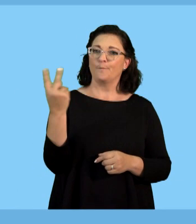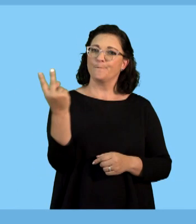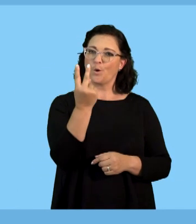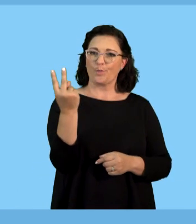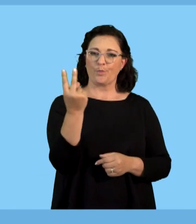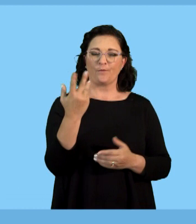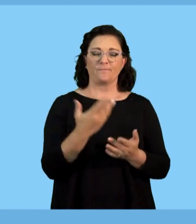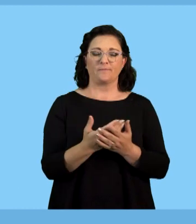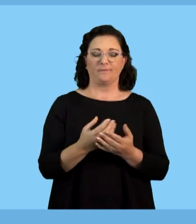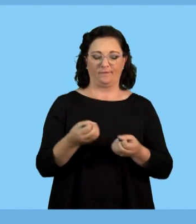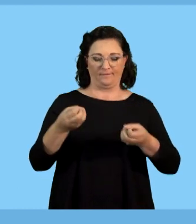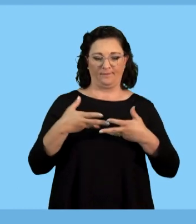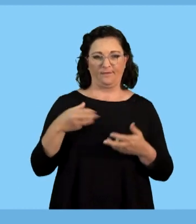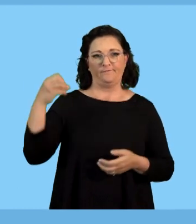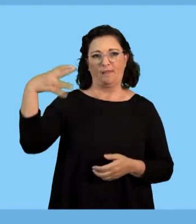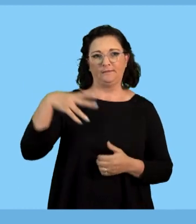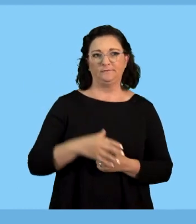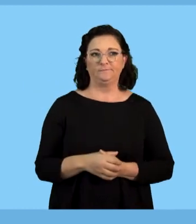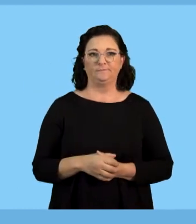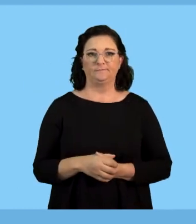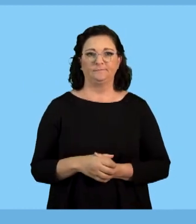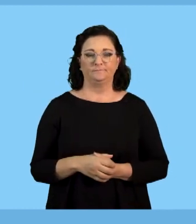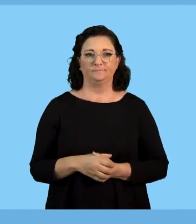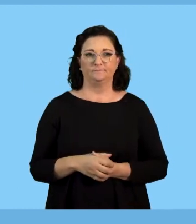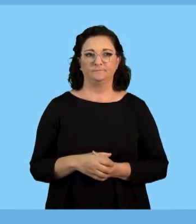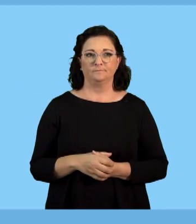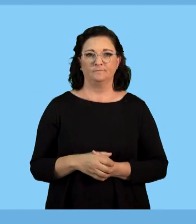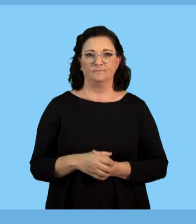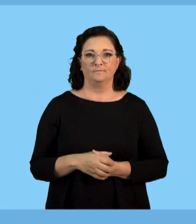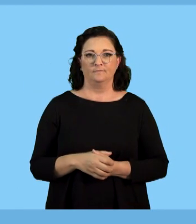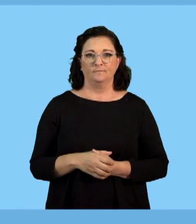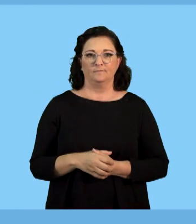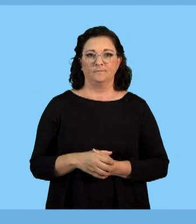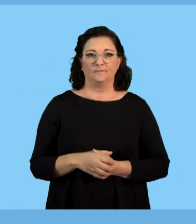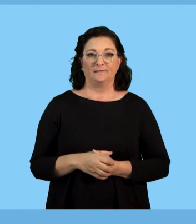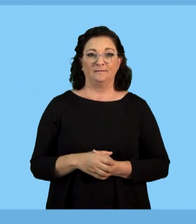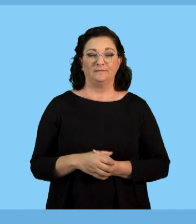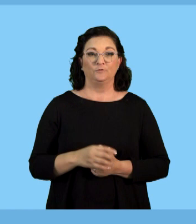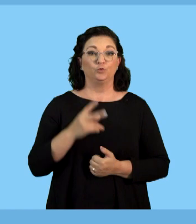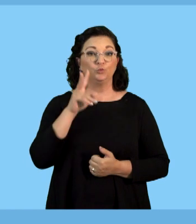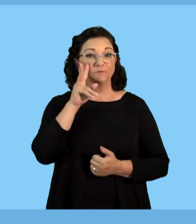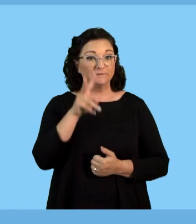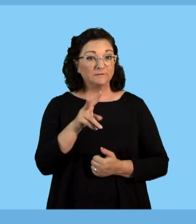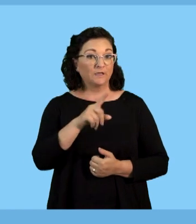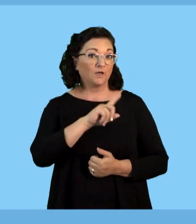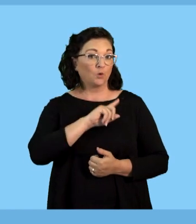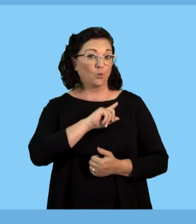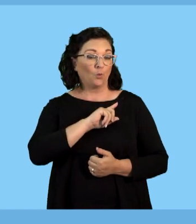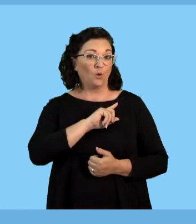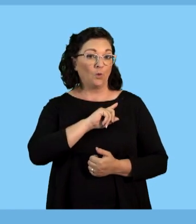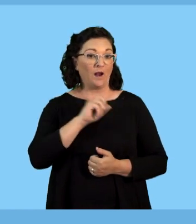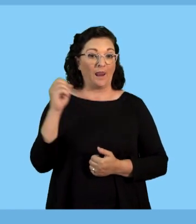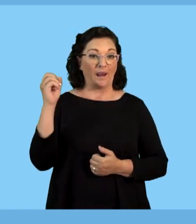two objects, they do emit the light. Furthermore, we see objects because